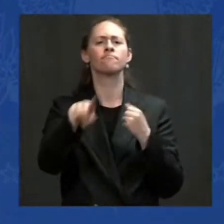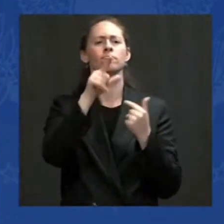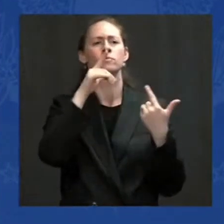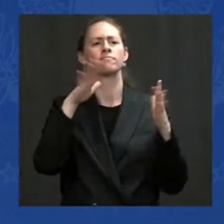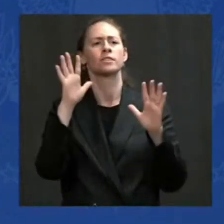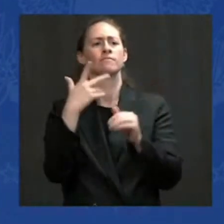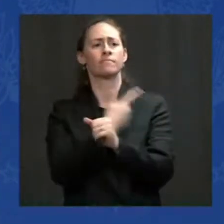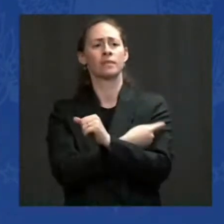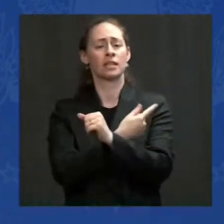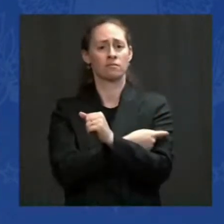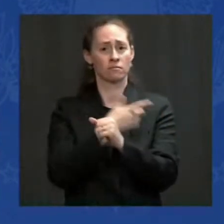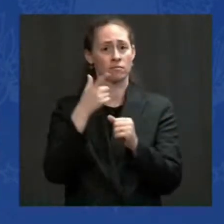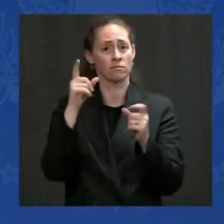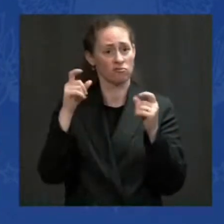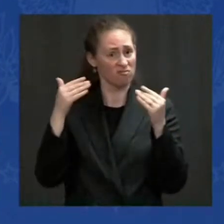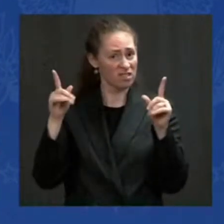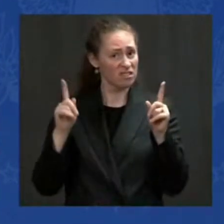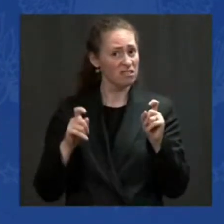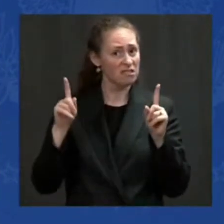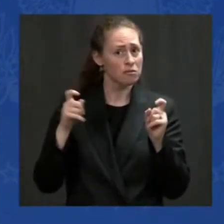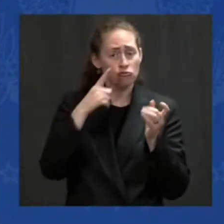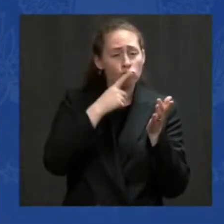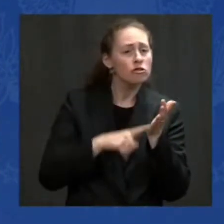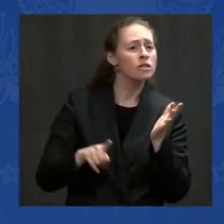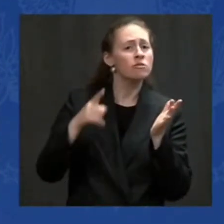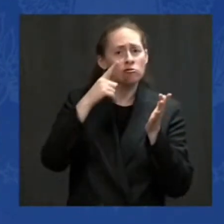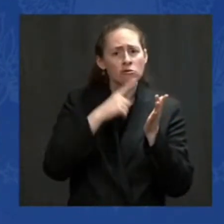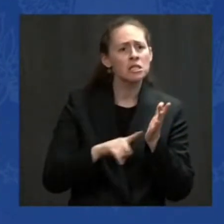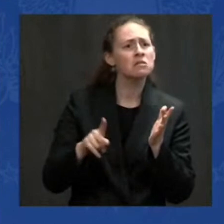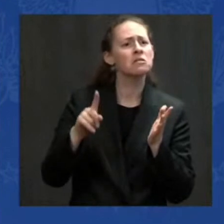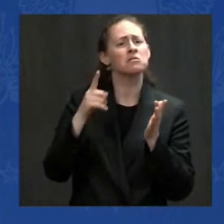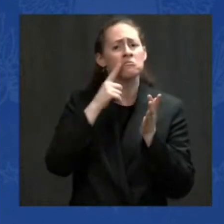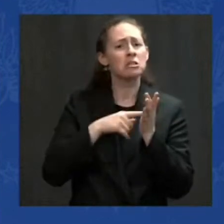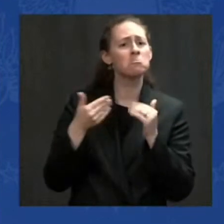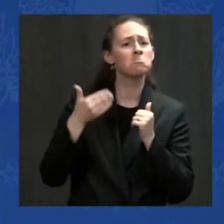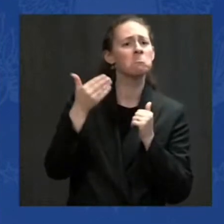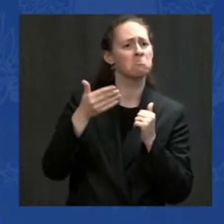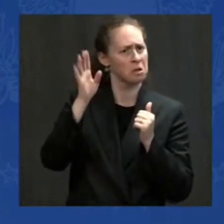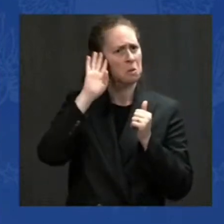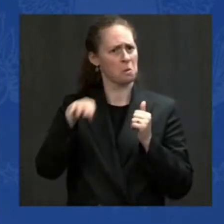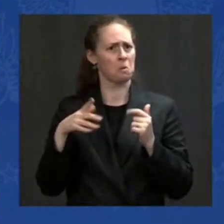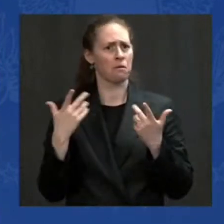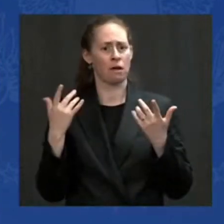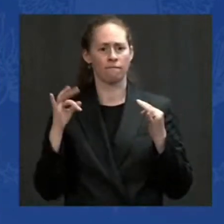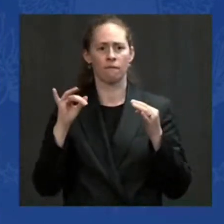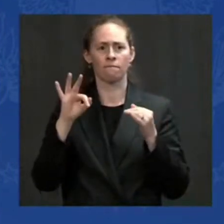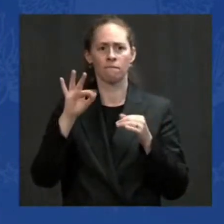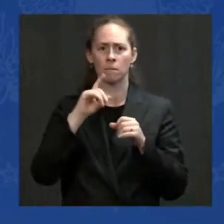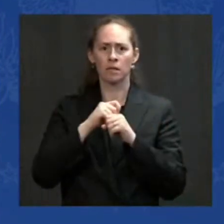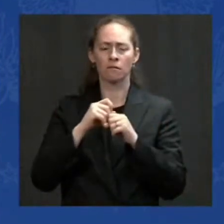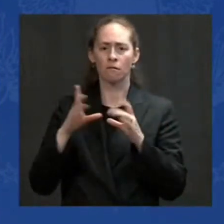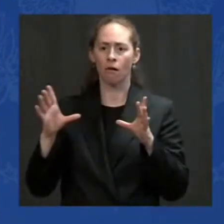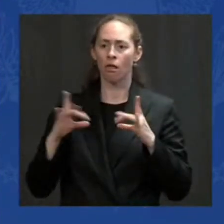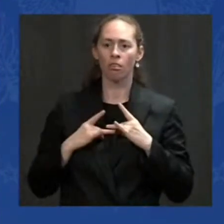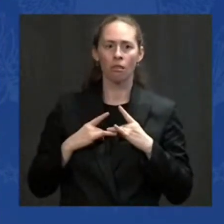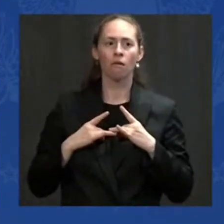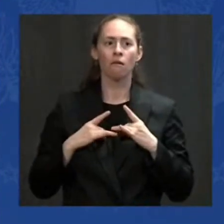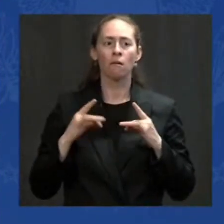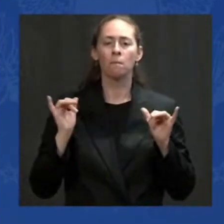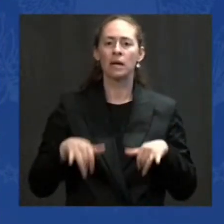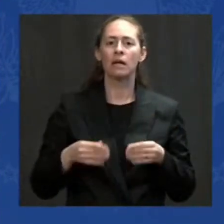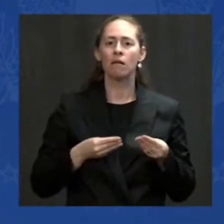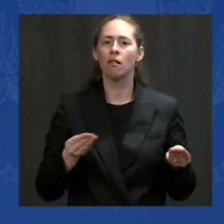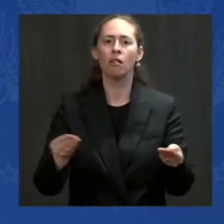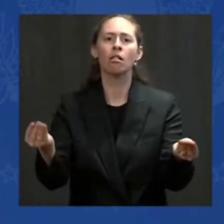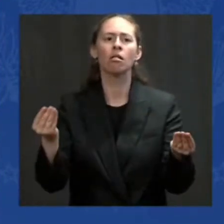on a regular basis to know if they are a breakthrough case, if they're carrying the Delta variant or any